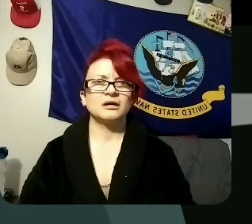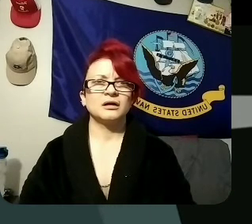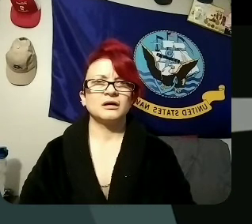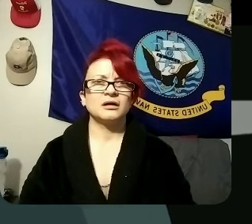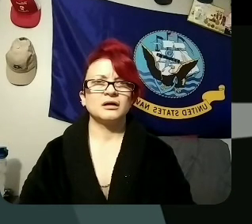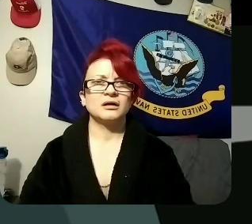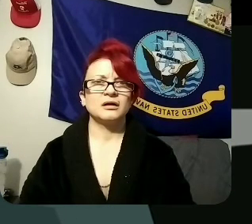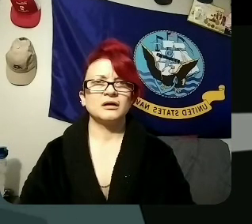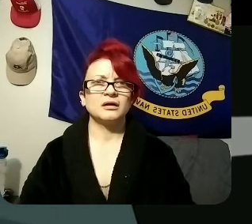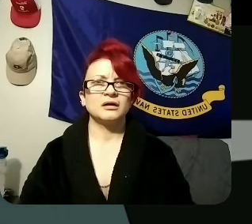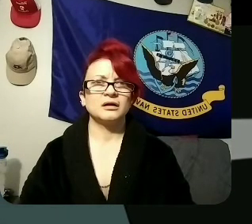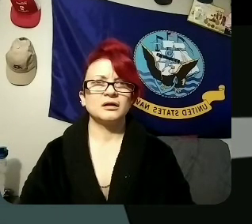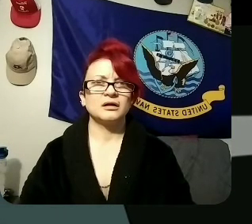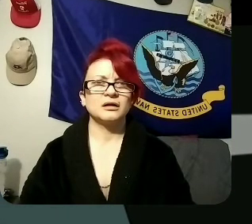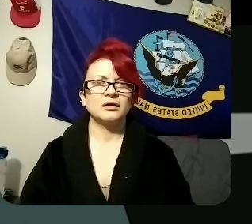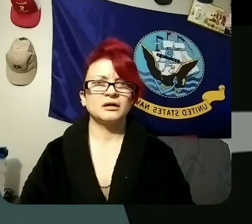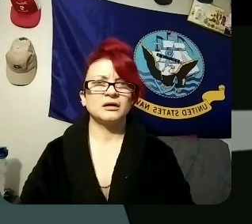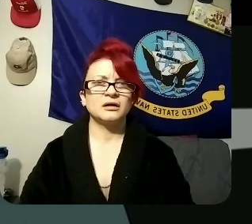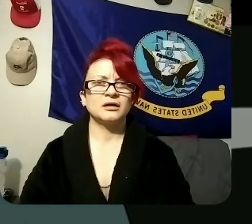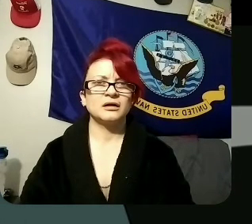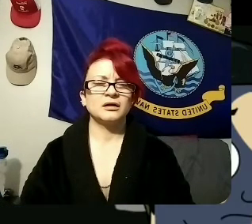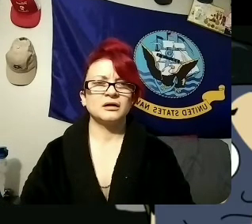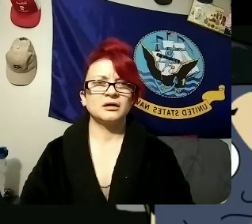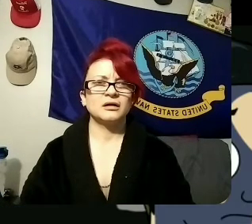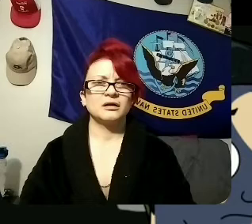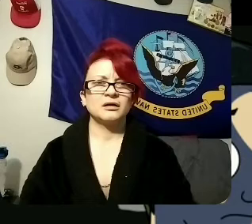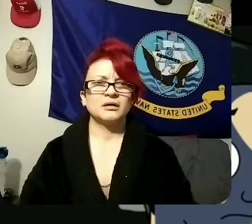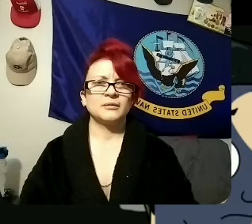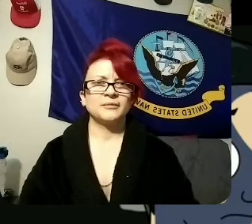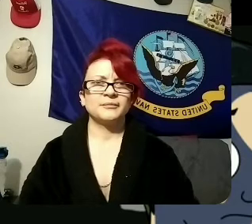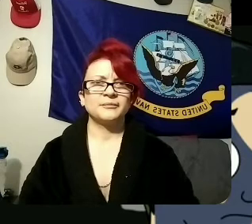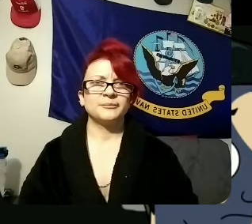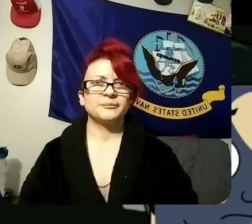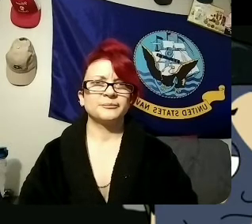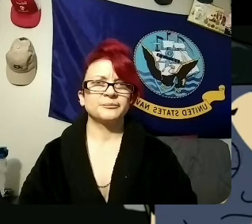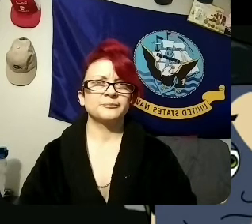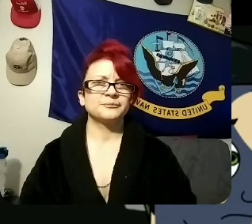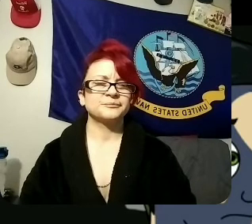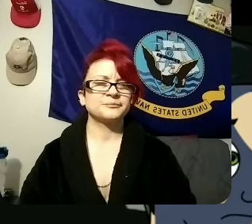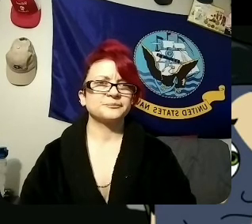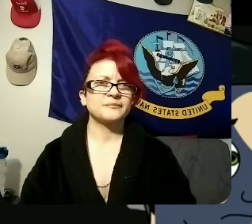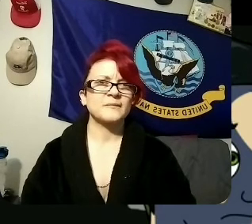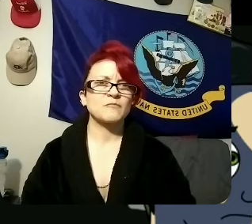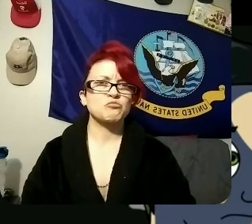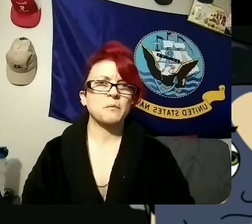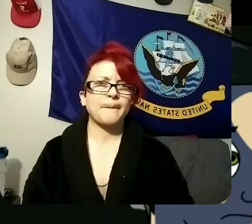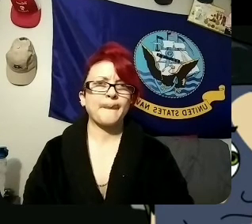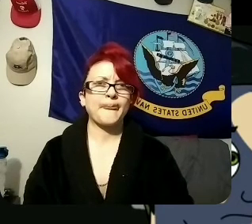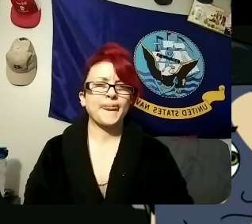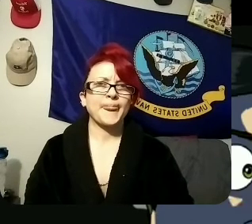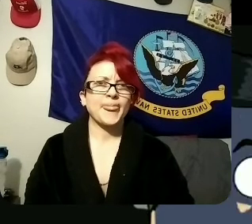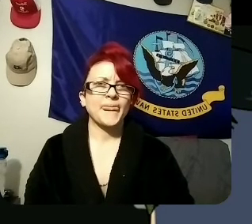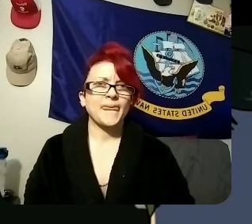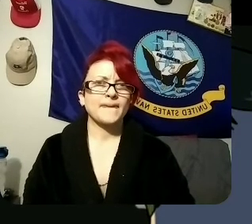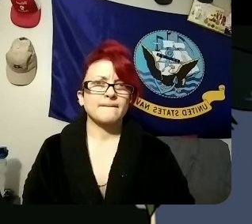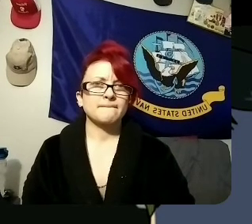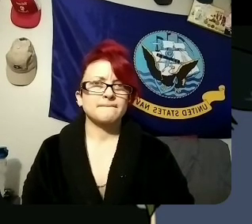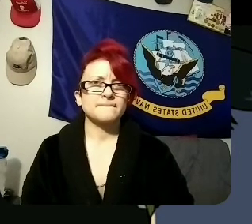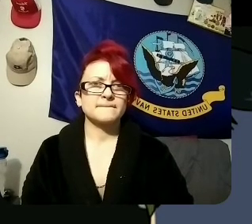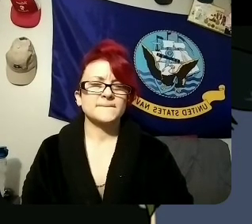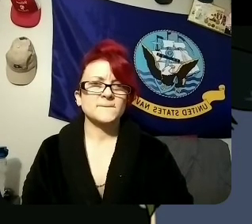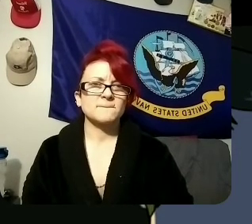in a judgmental tone, "Are you feeling okay?" I was about to defend myself, and then I started to